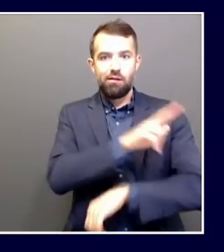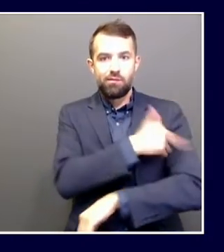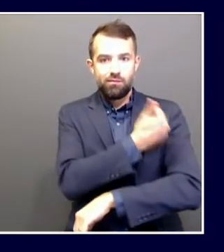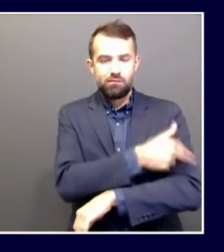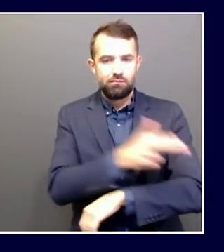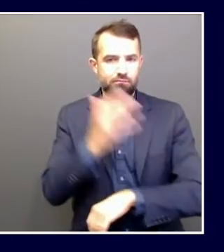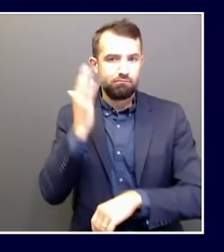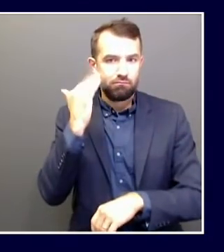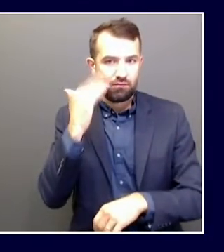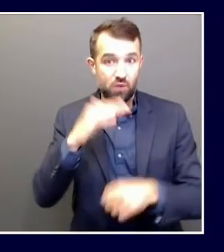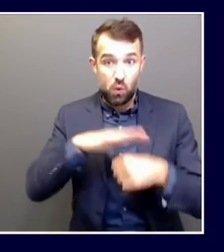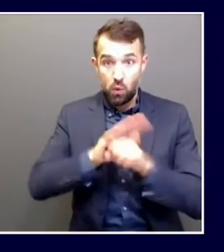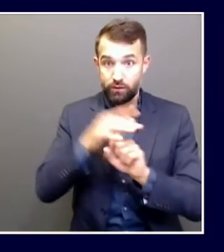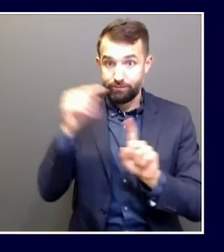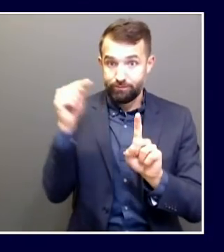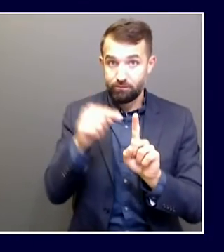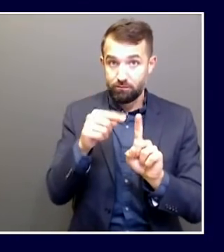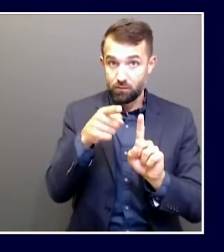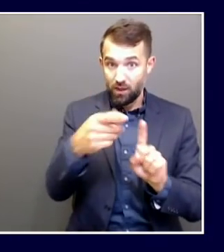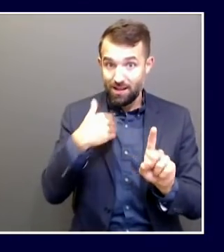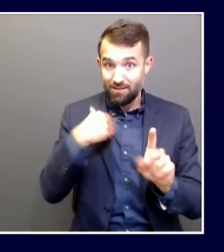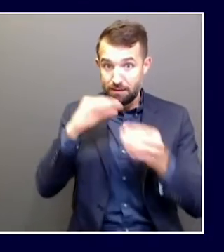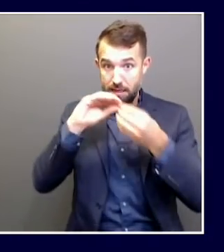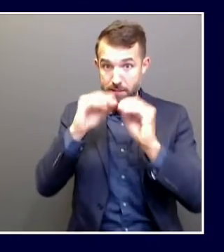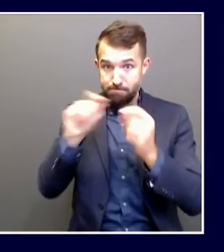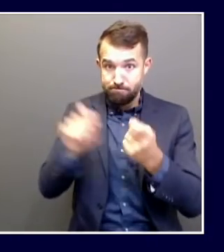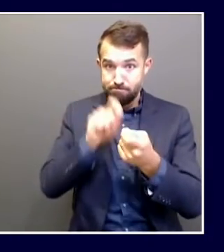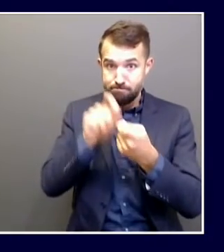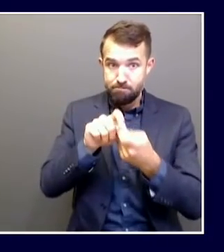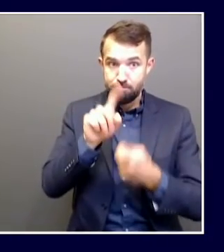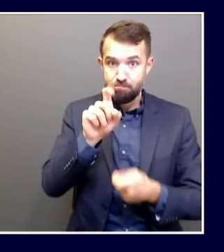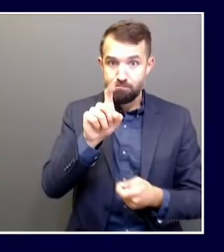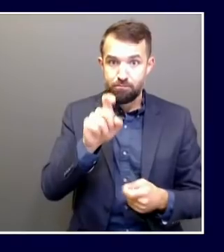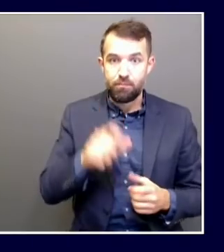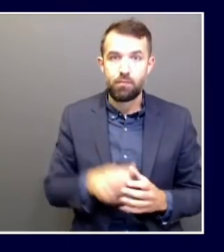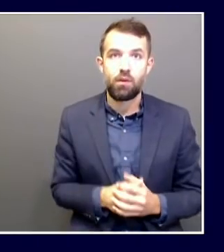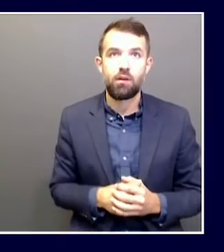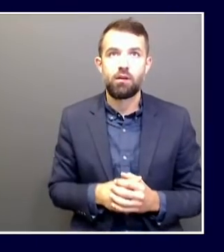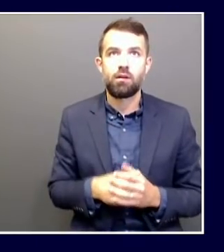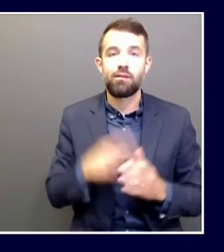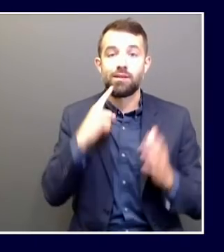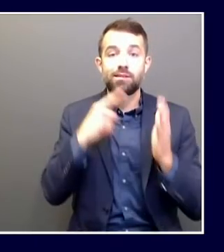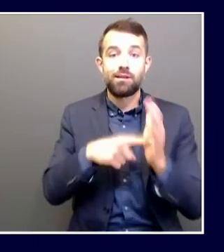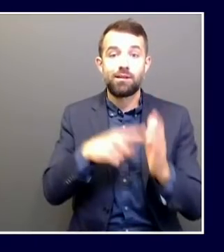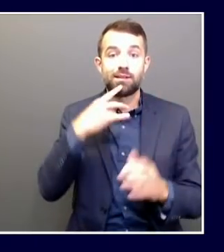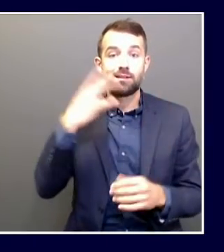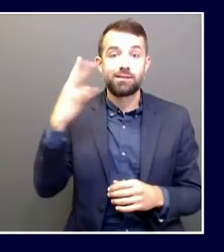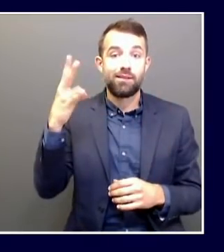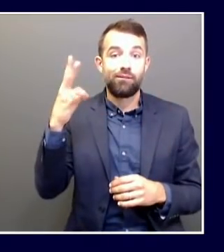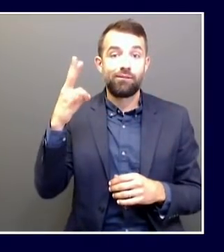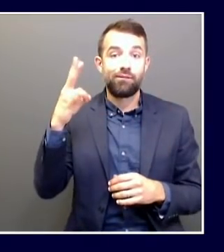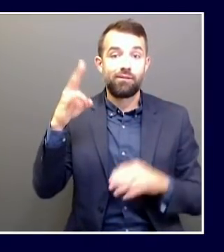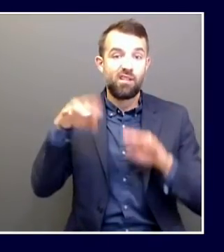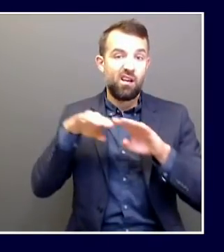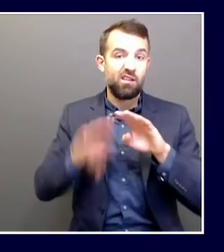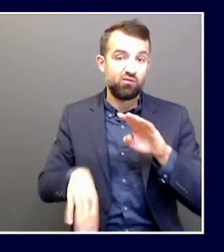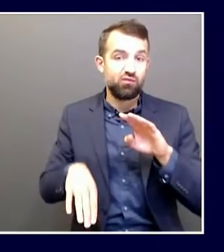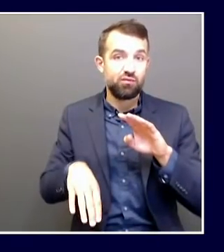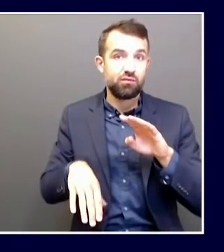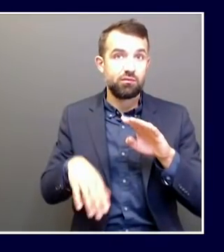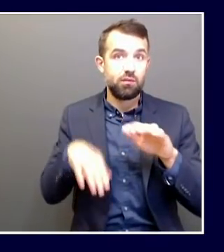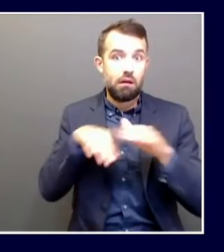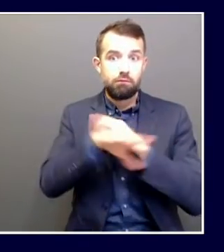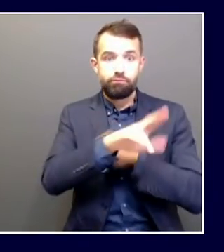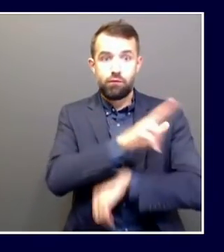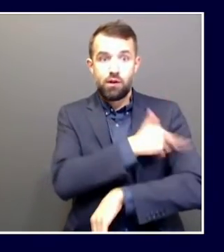available about how many children, say under 18 years old, have been hospitalized with COVID symptoms in the state, and